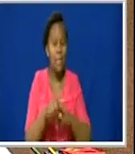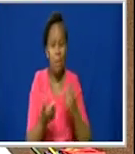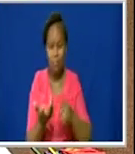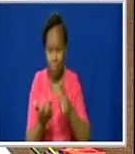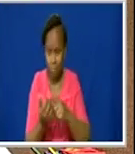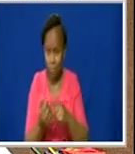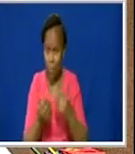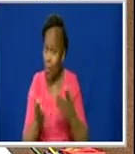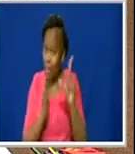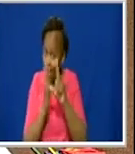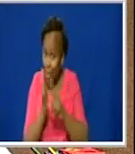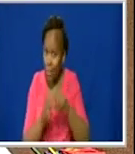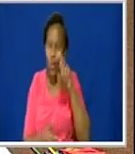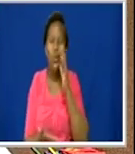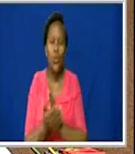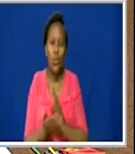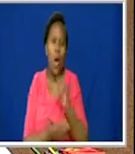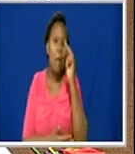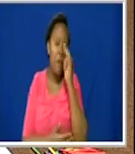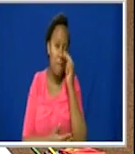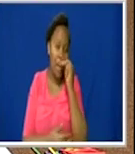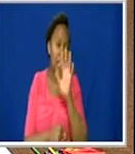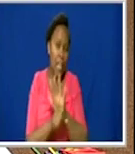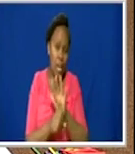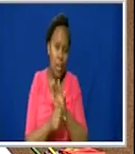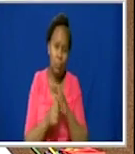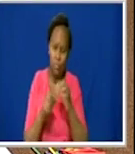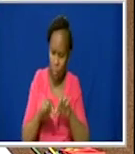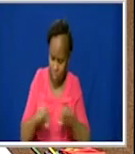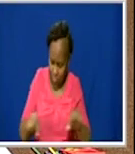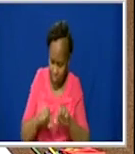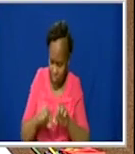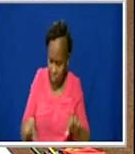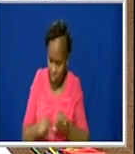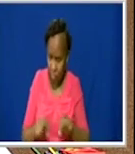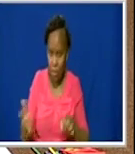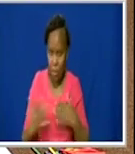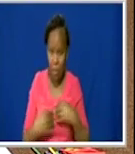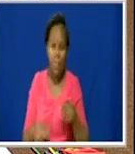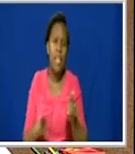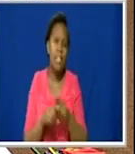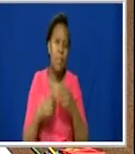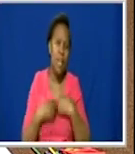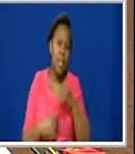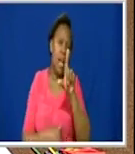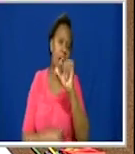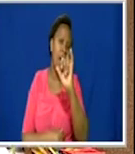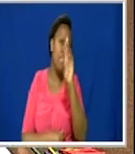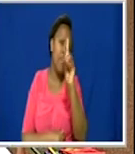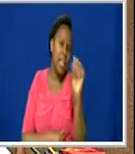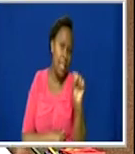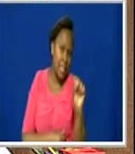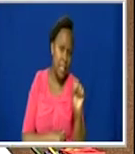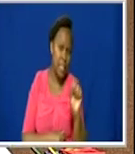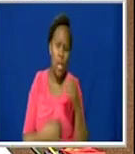to be fun. Okay. Let me and help sticks. You. Yes, these are sticks. And we have lids. Mm-hmm. And we